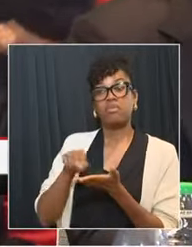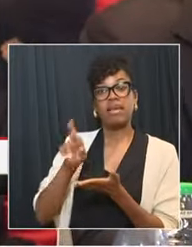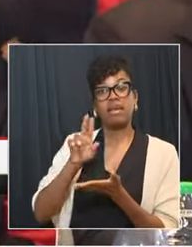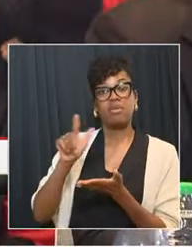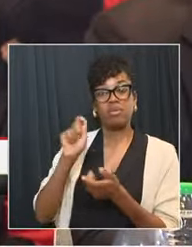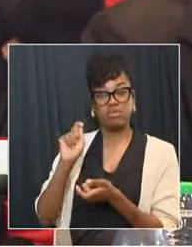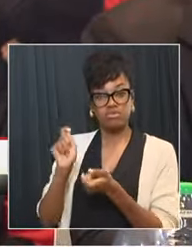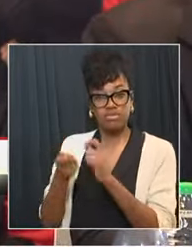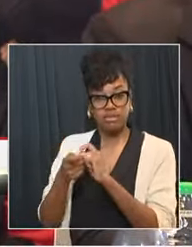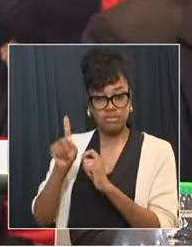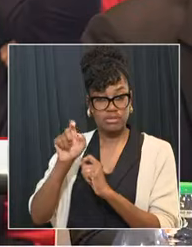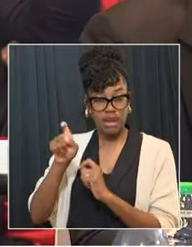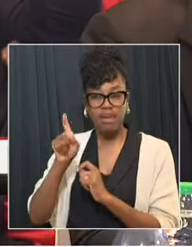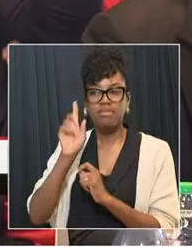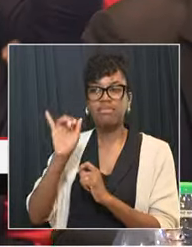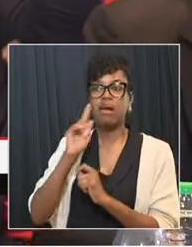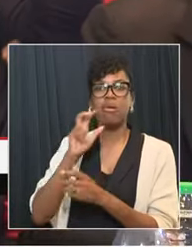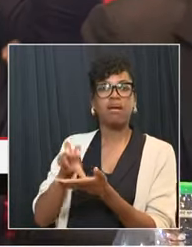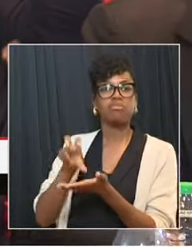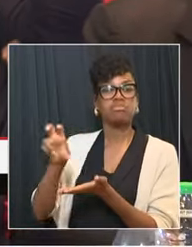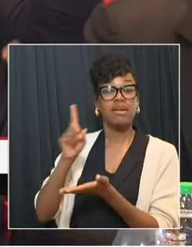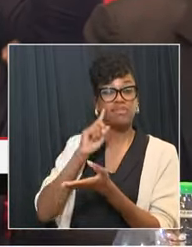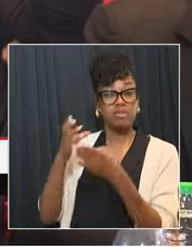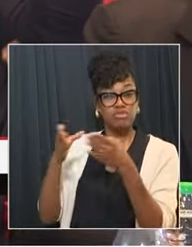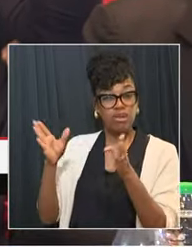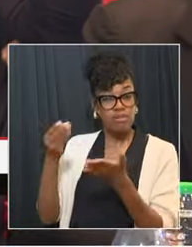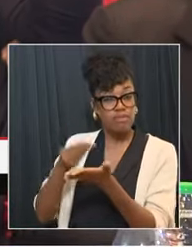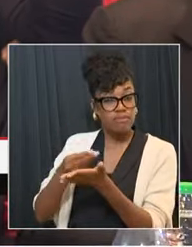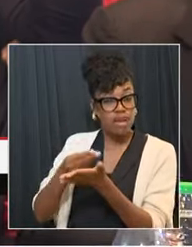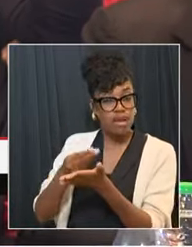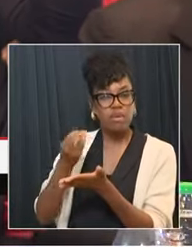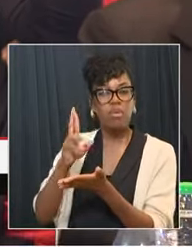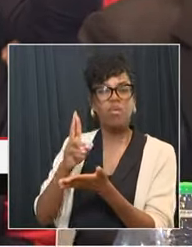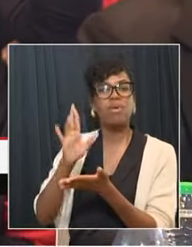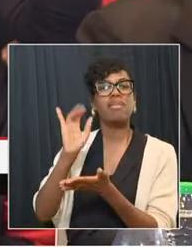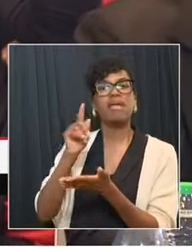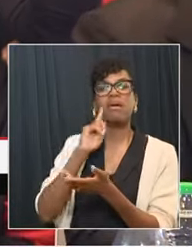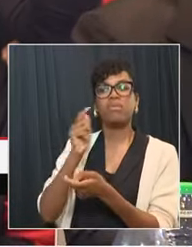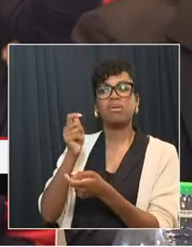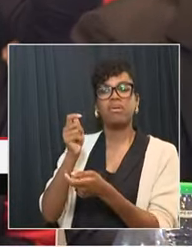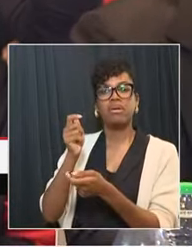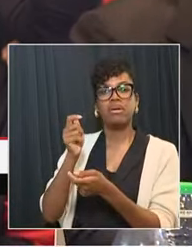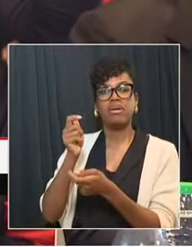to our general fund, or are they changes to the